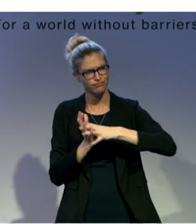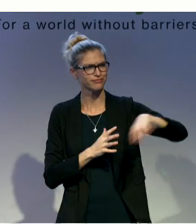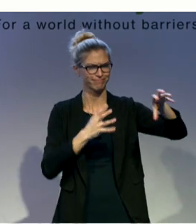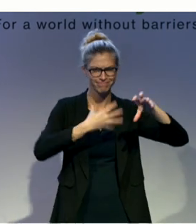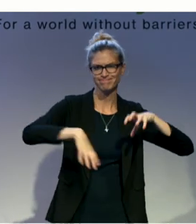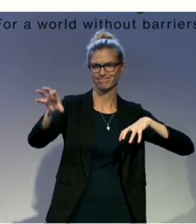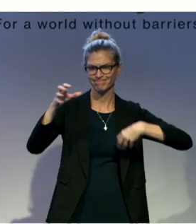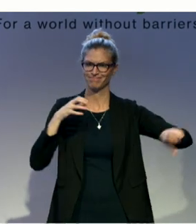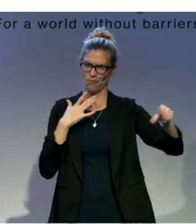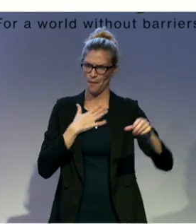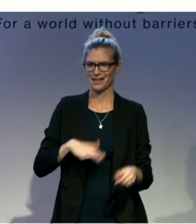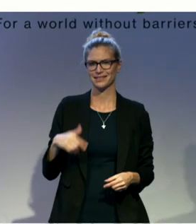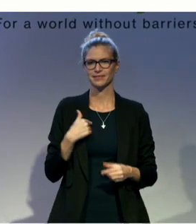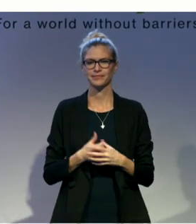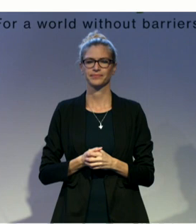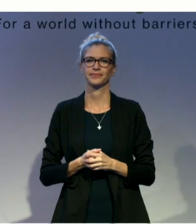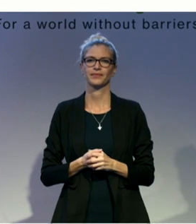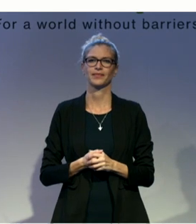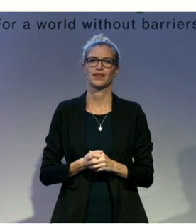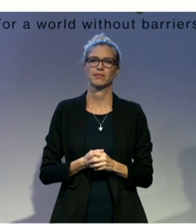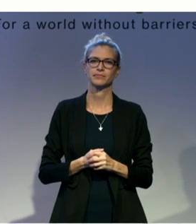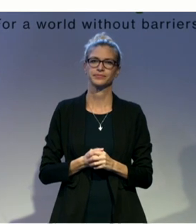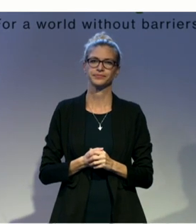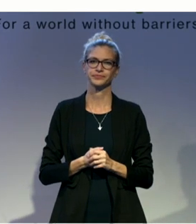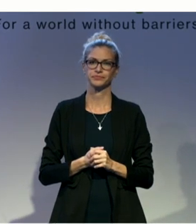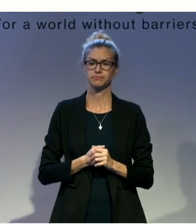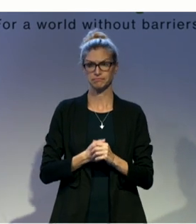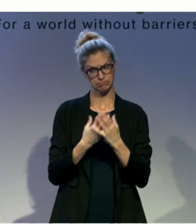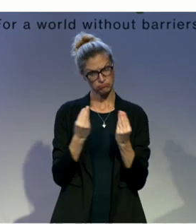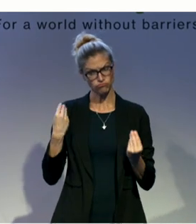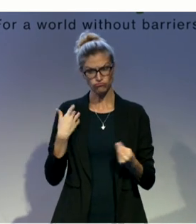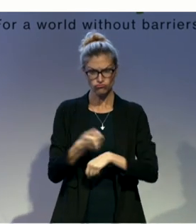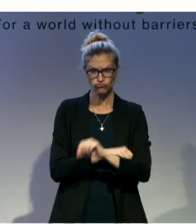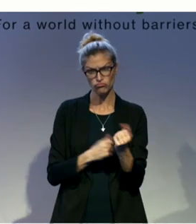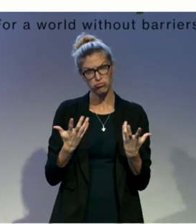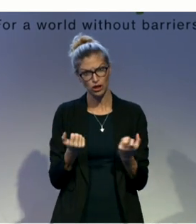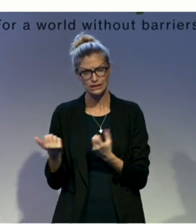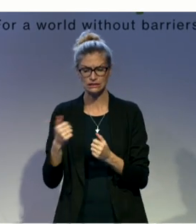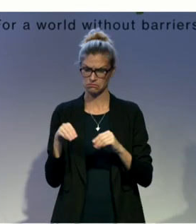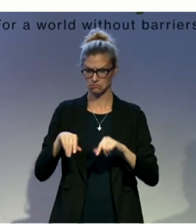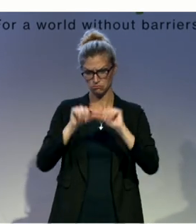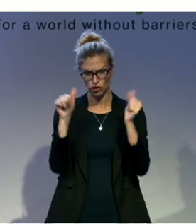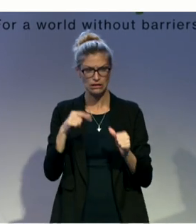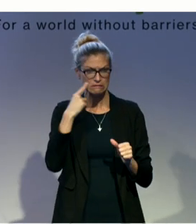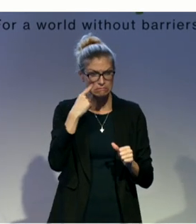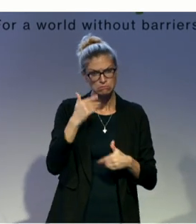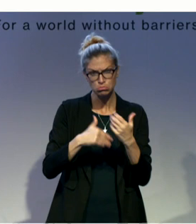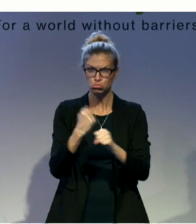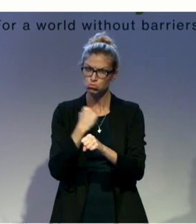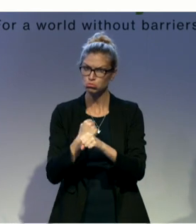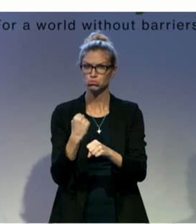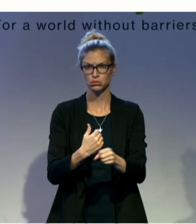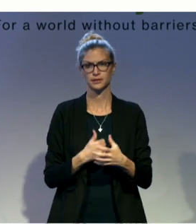Lots of innovative practices are within this model. There is even a package how to